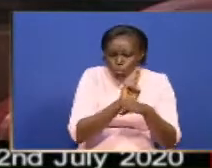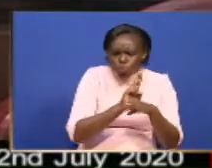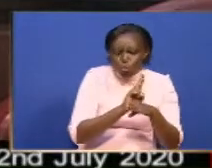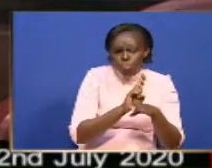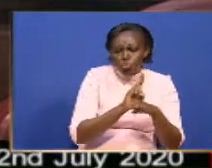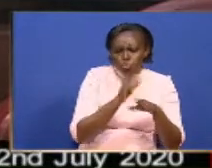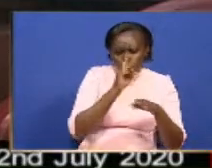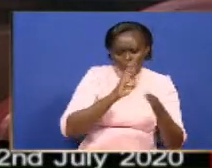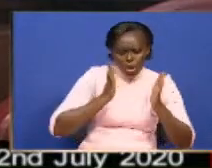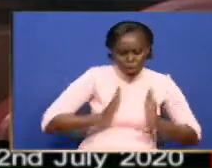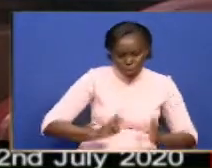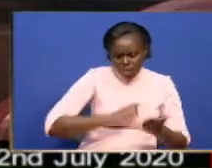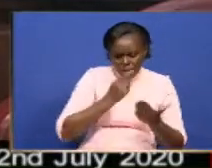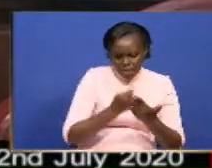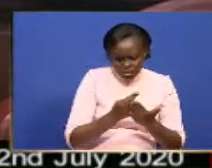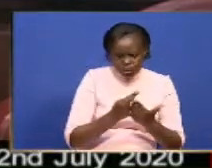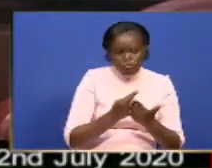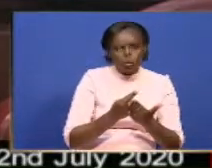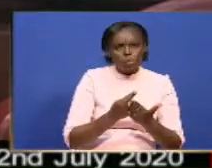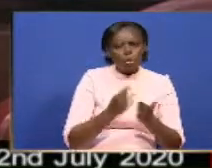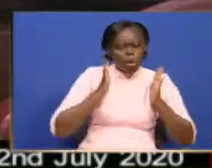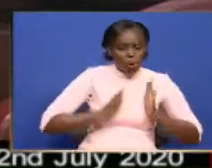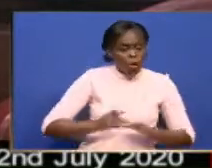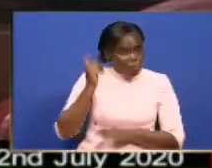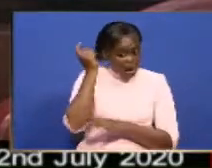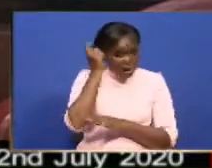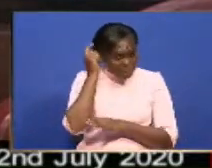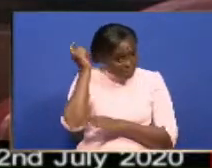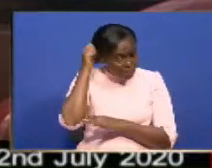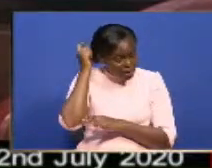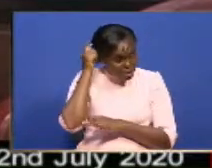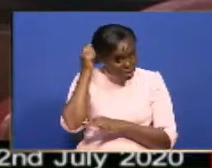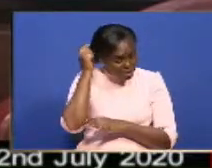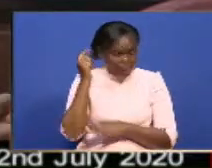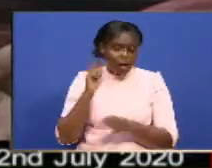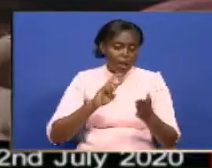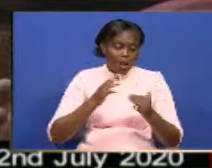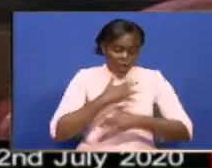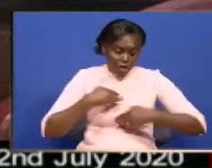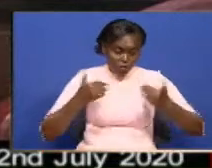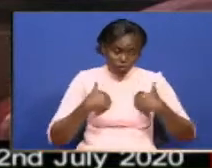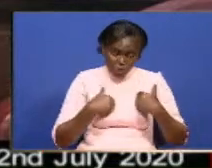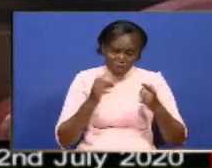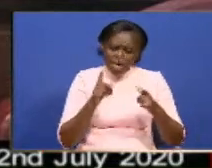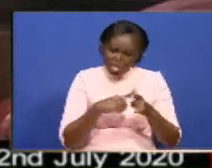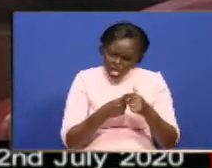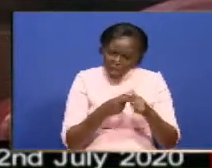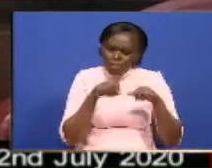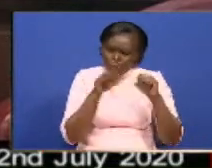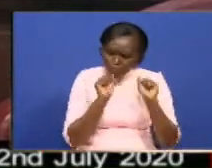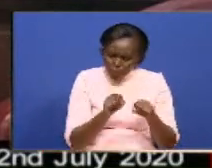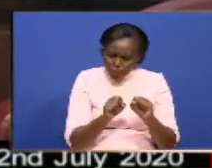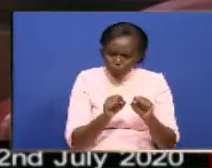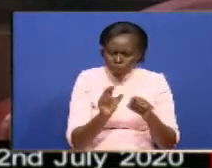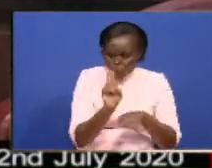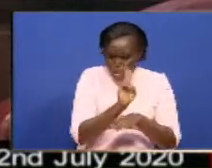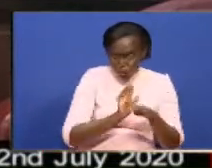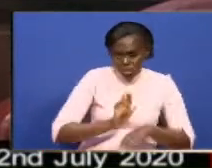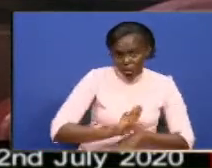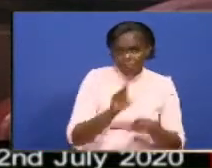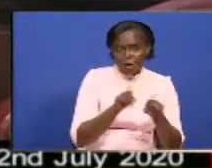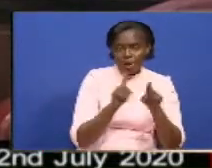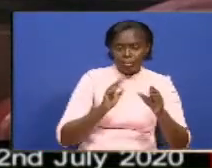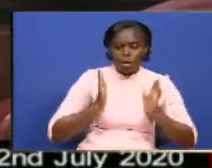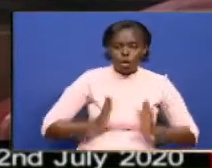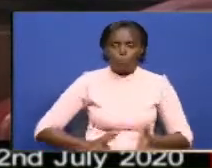resource, especially the human brain that the refugees come with it, Honorable Speaker, then we can be able to use them as a human